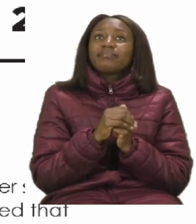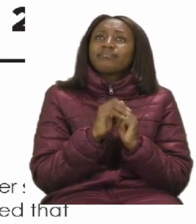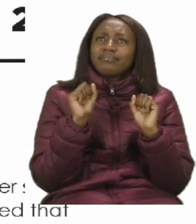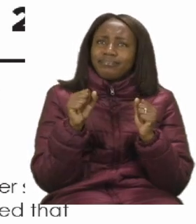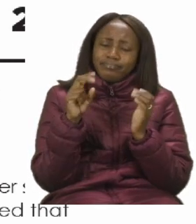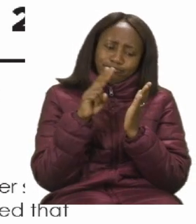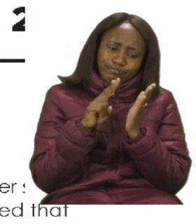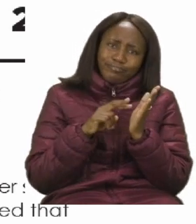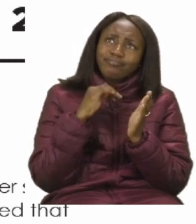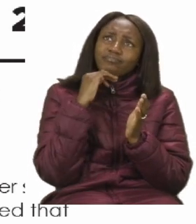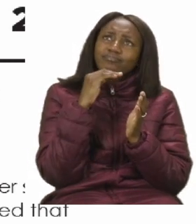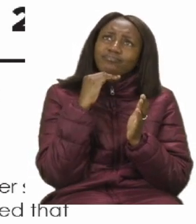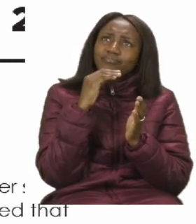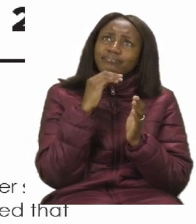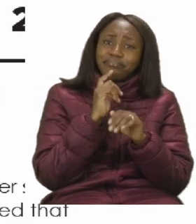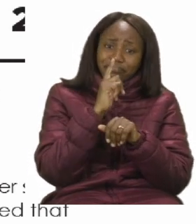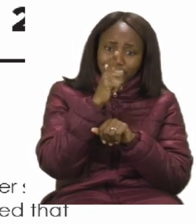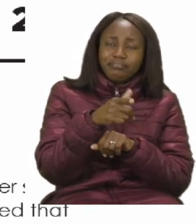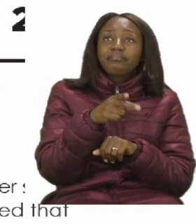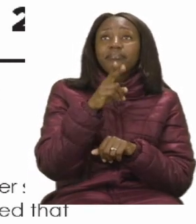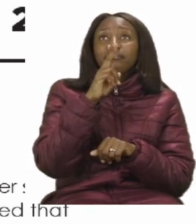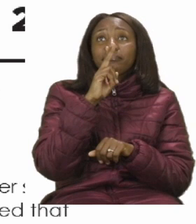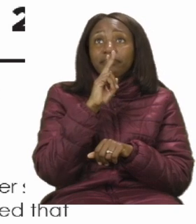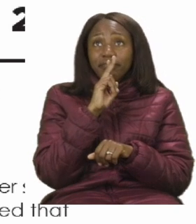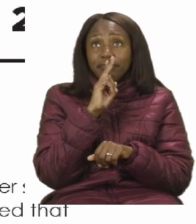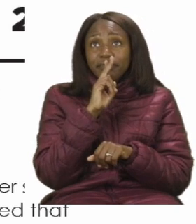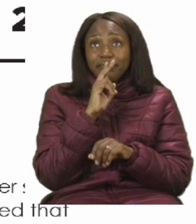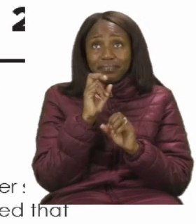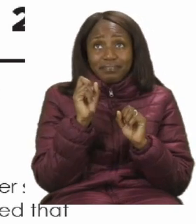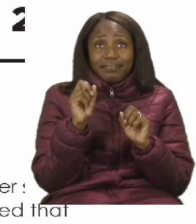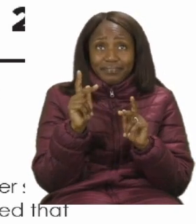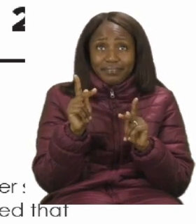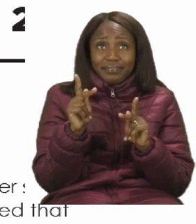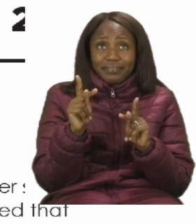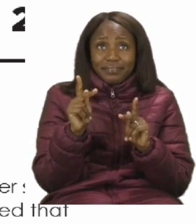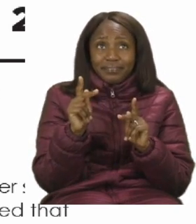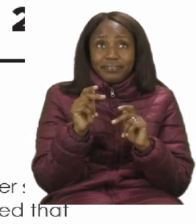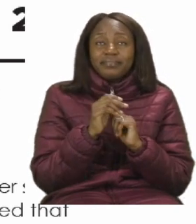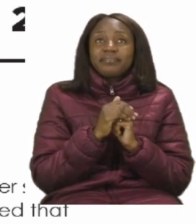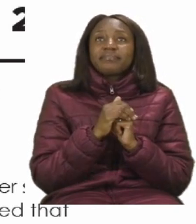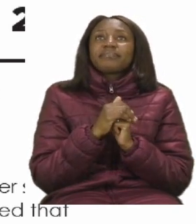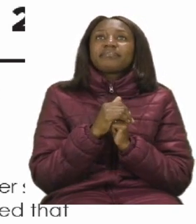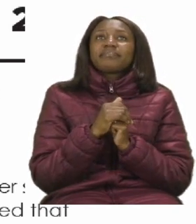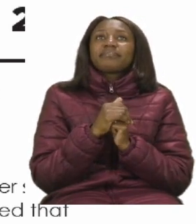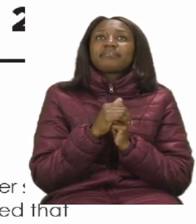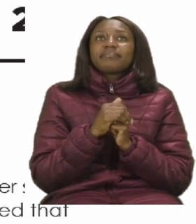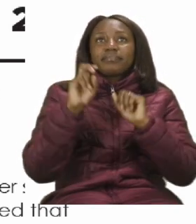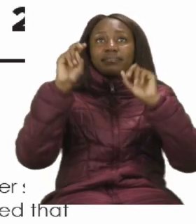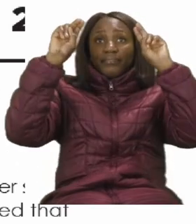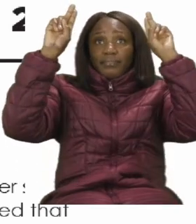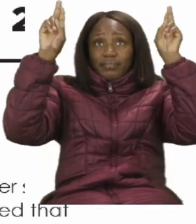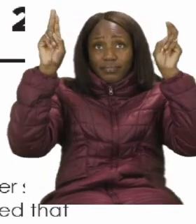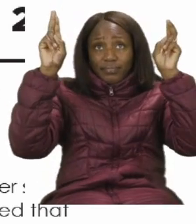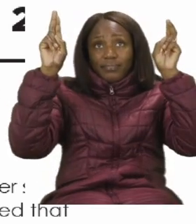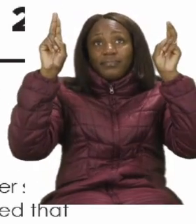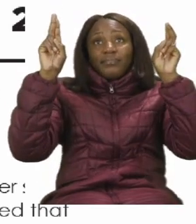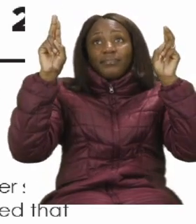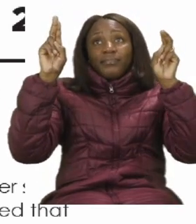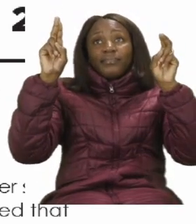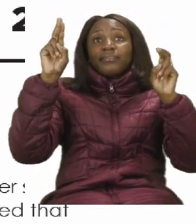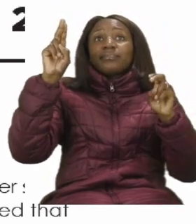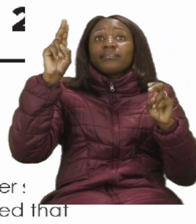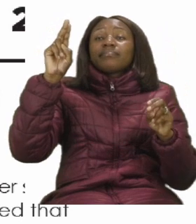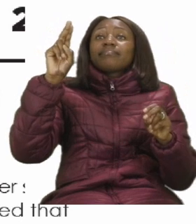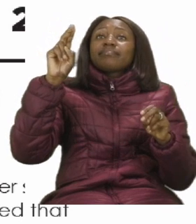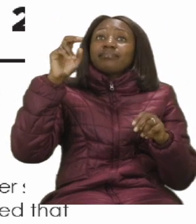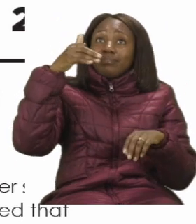the story and answer the questions that follow. Now, the heading for the story today will